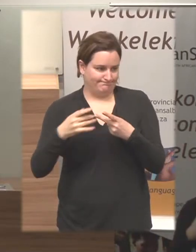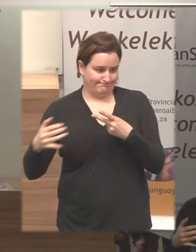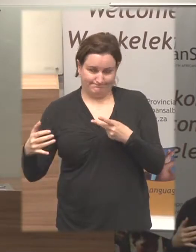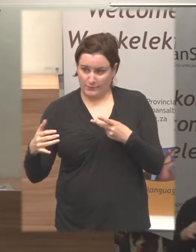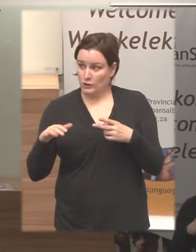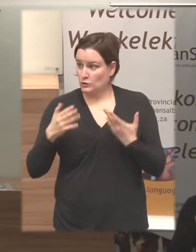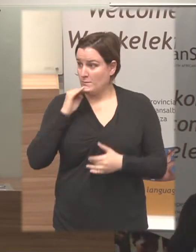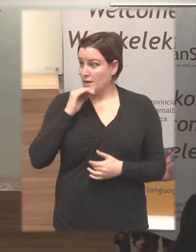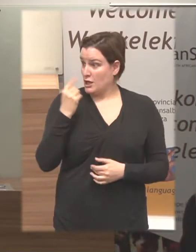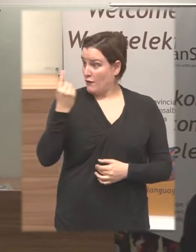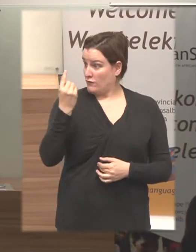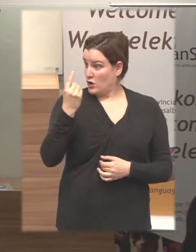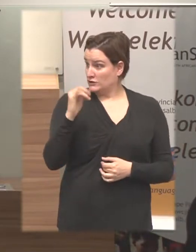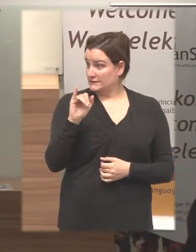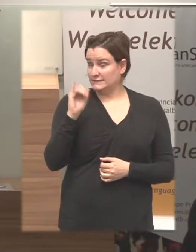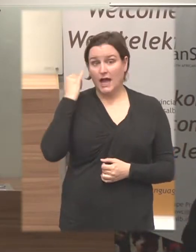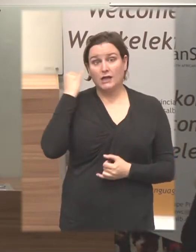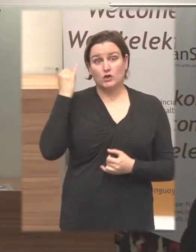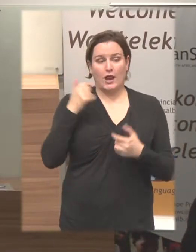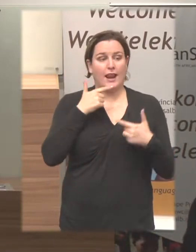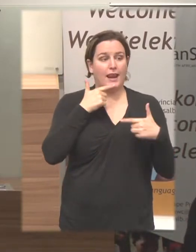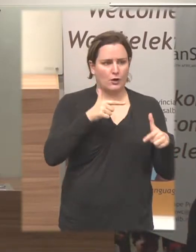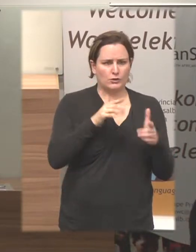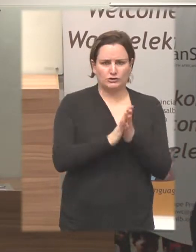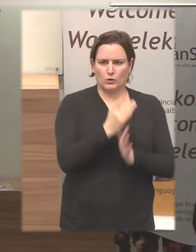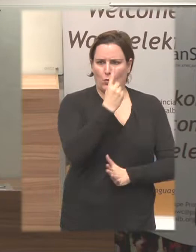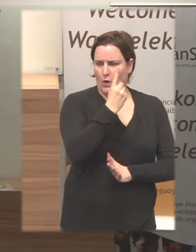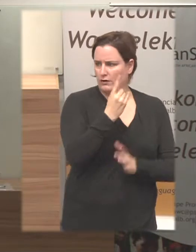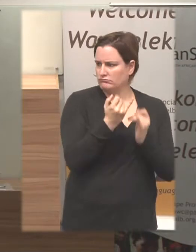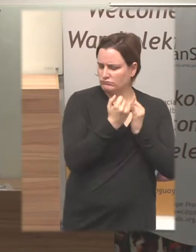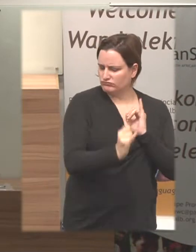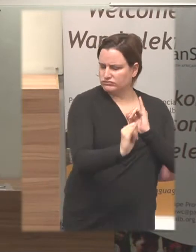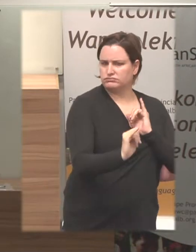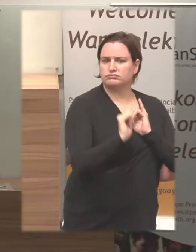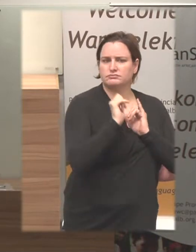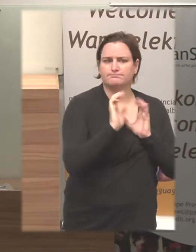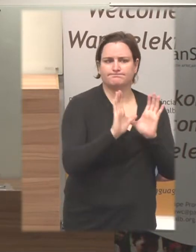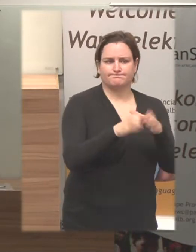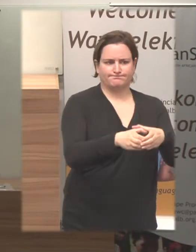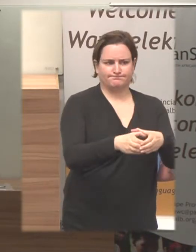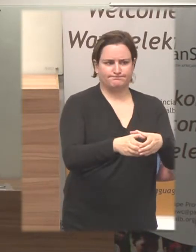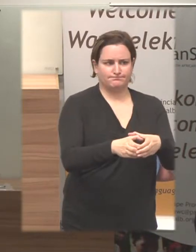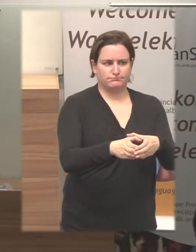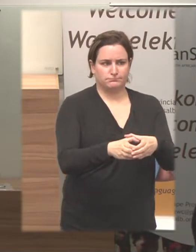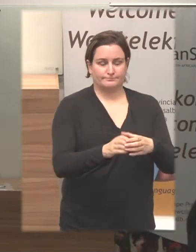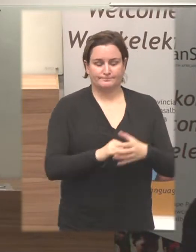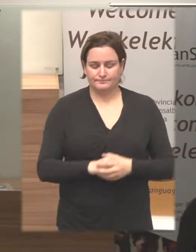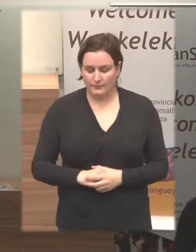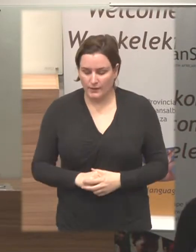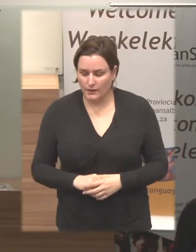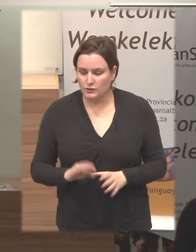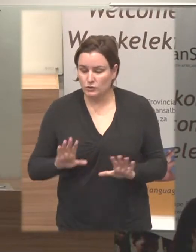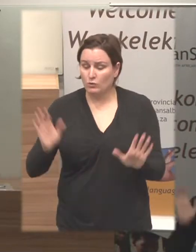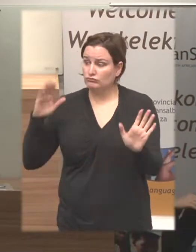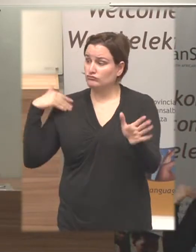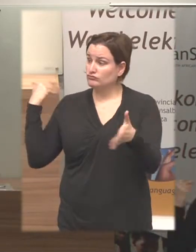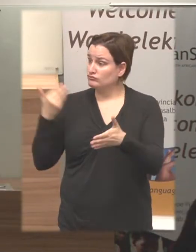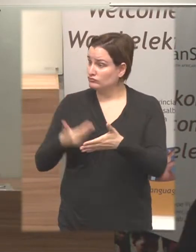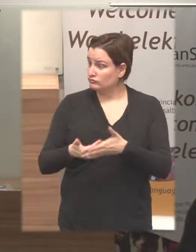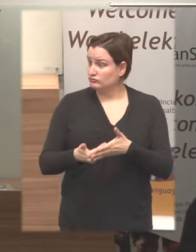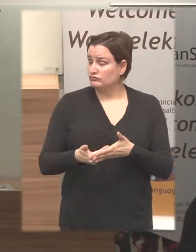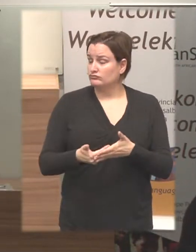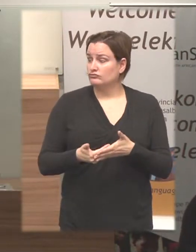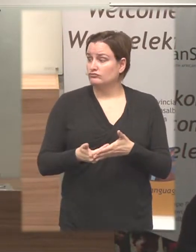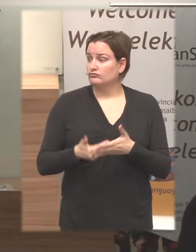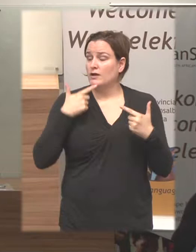first ideology, languages as pure autonomous and bounded entities. For some time now in linguistics